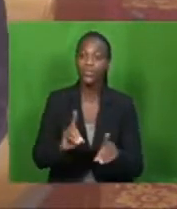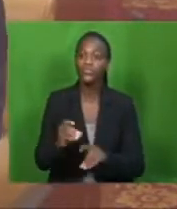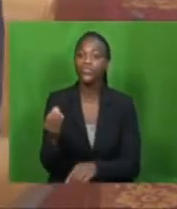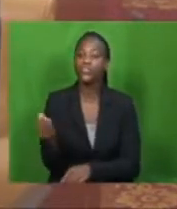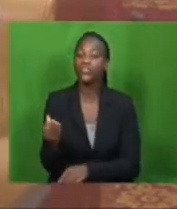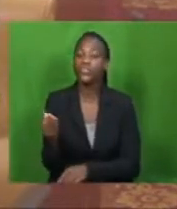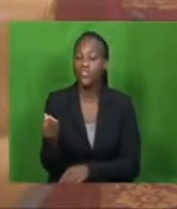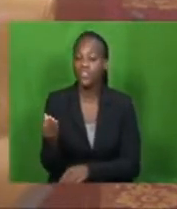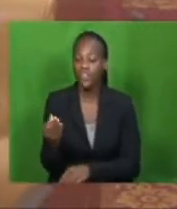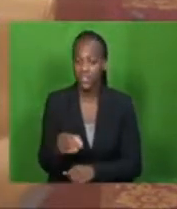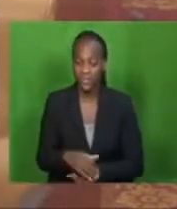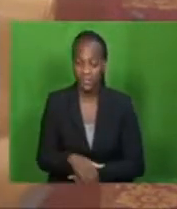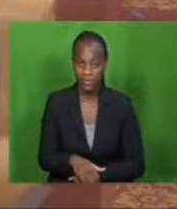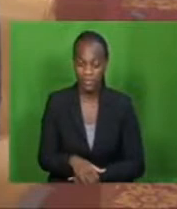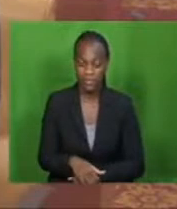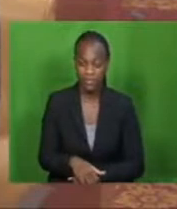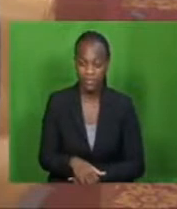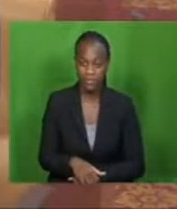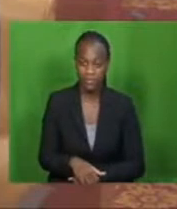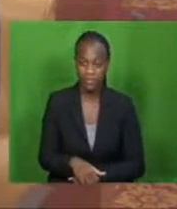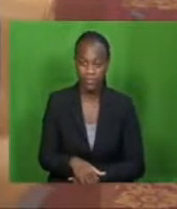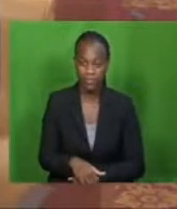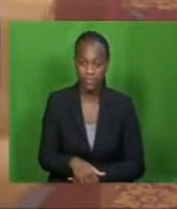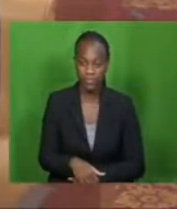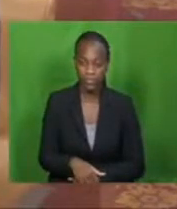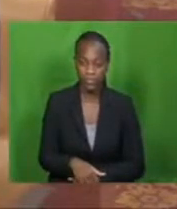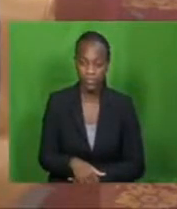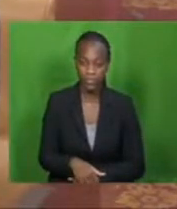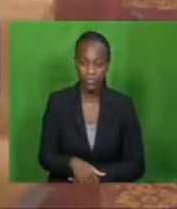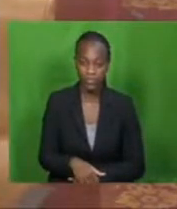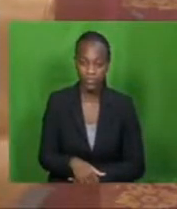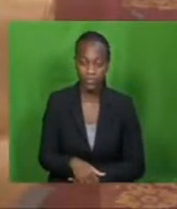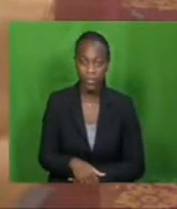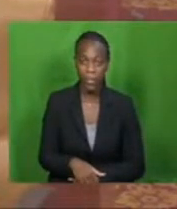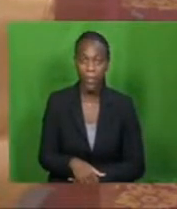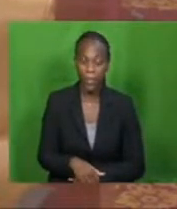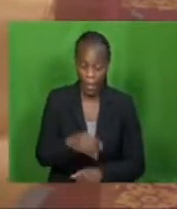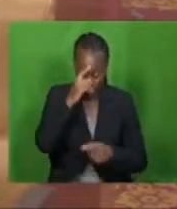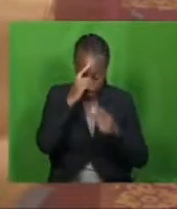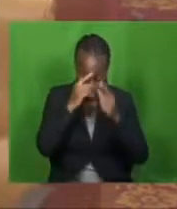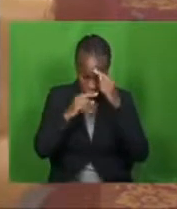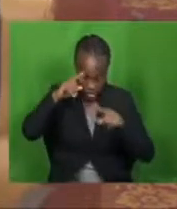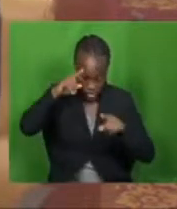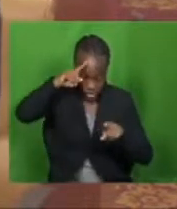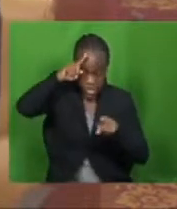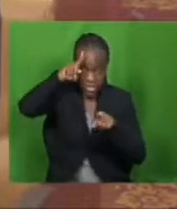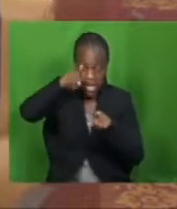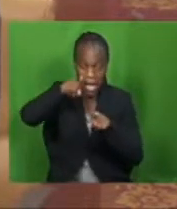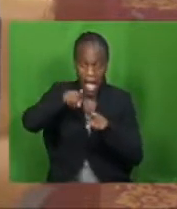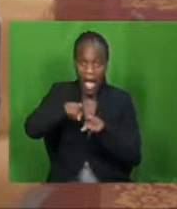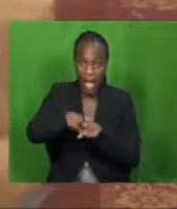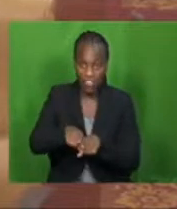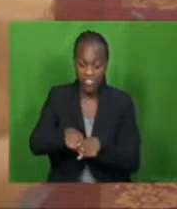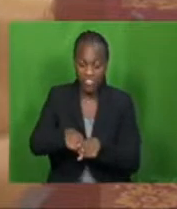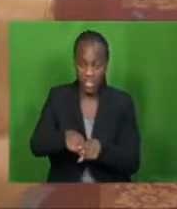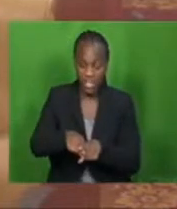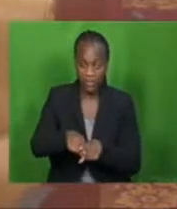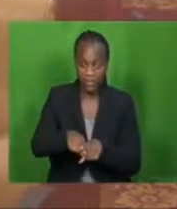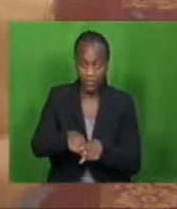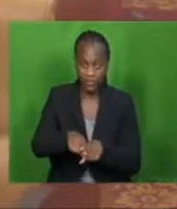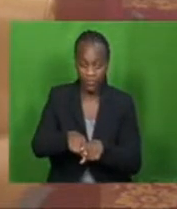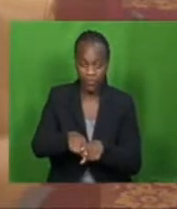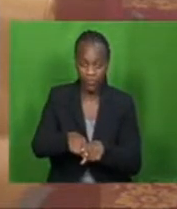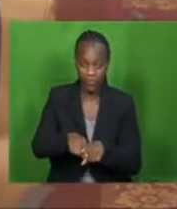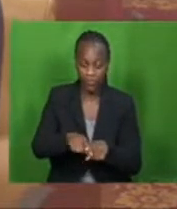seriously. Mr. Speaker, that being the case, and based on the agreement that we had this